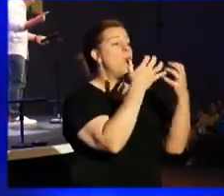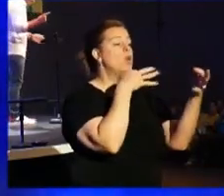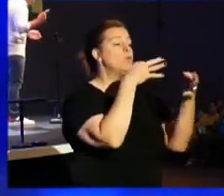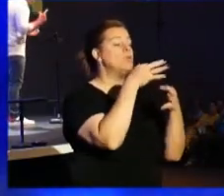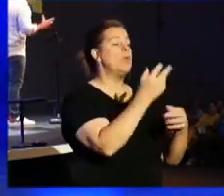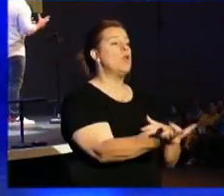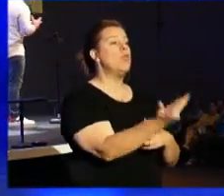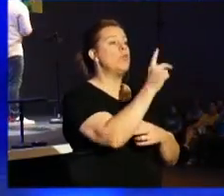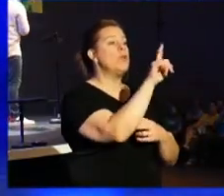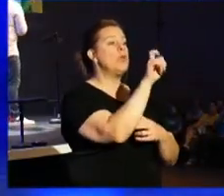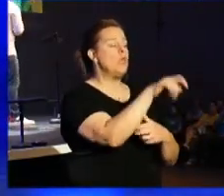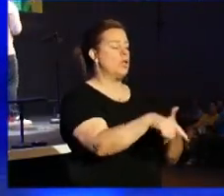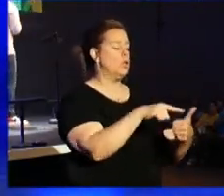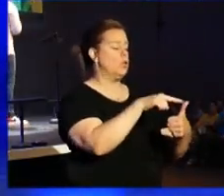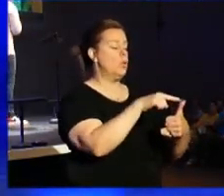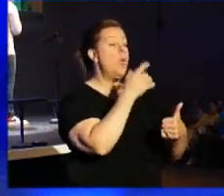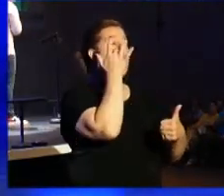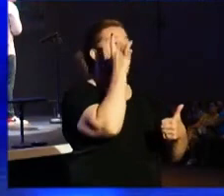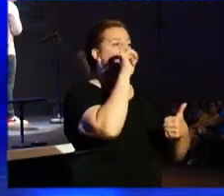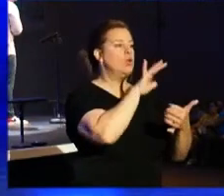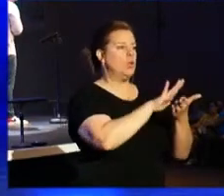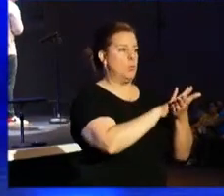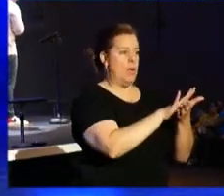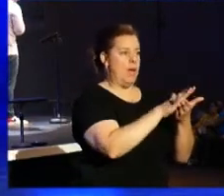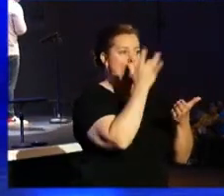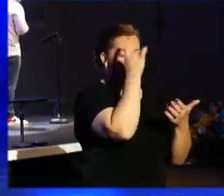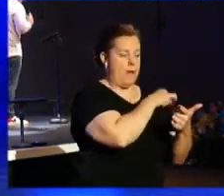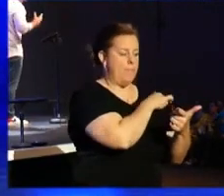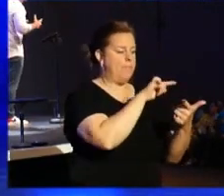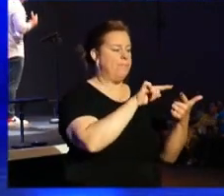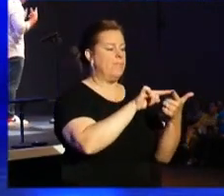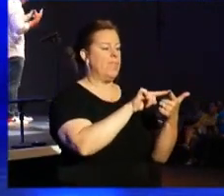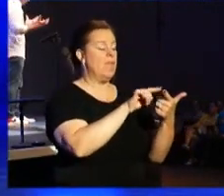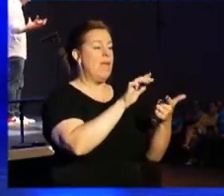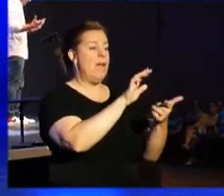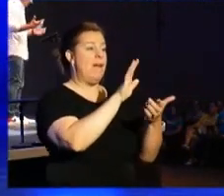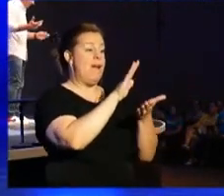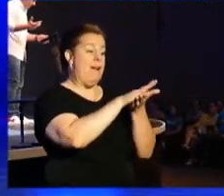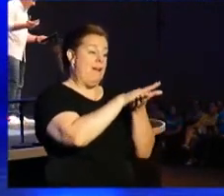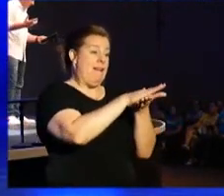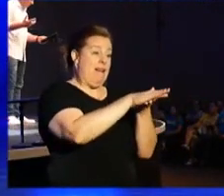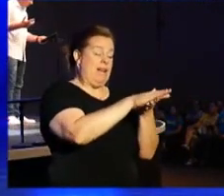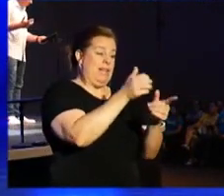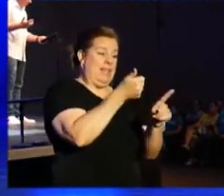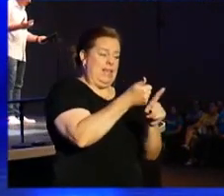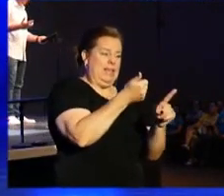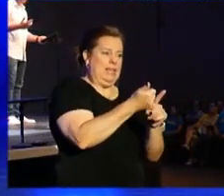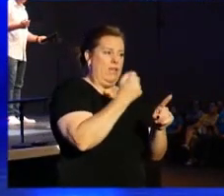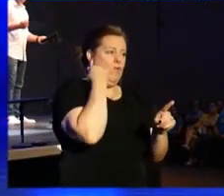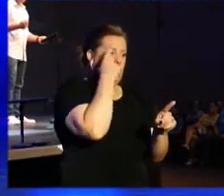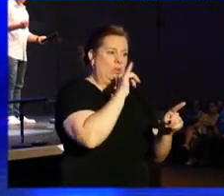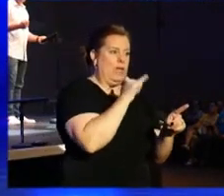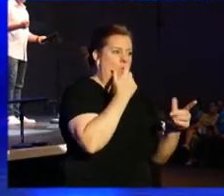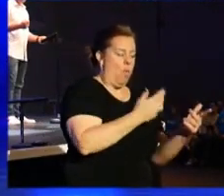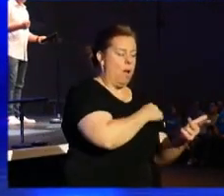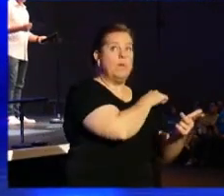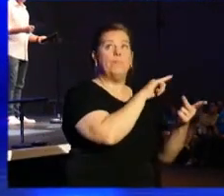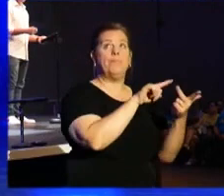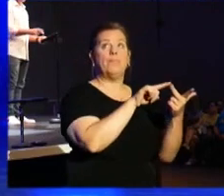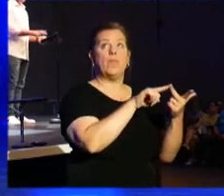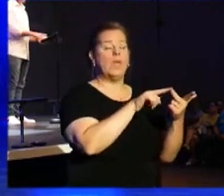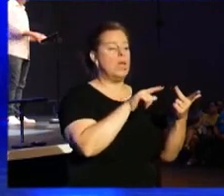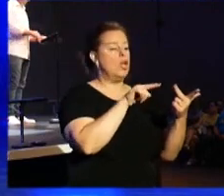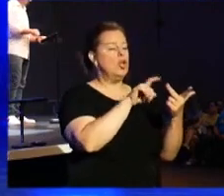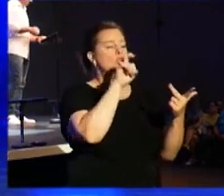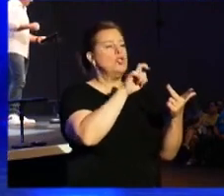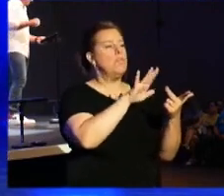One, why should we be kind? Two, what does kindness look like? And three, who should we be kind